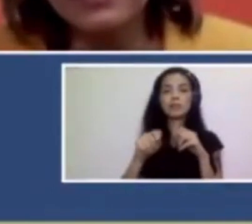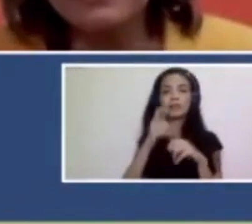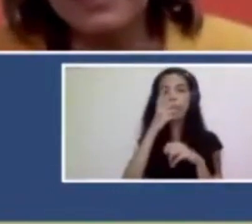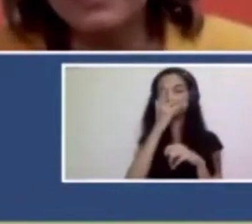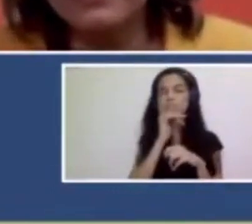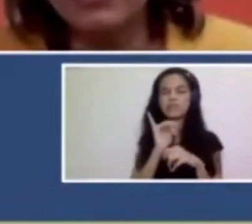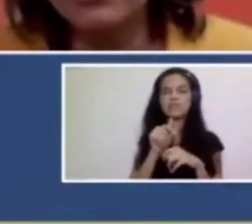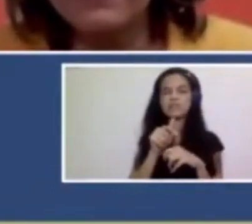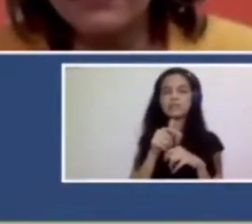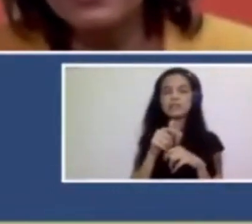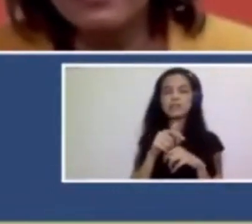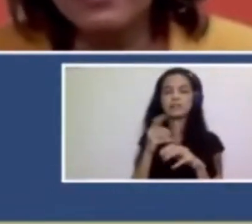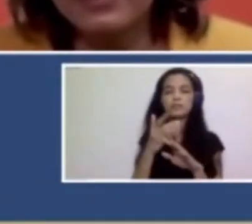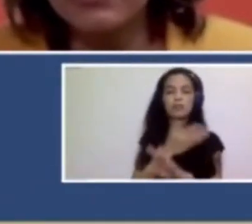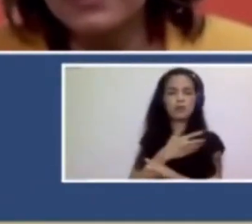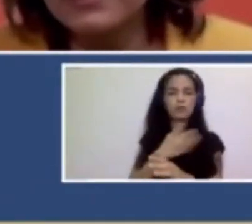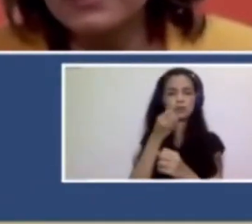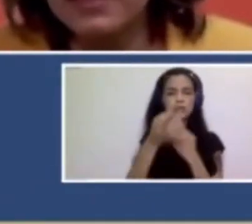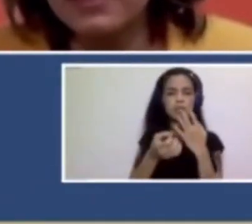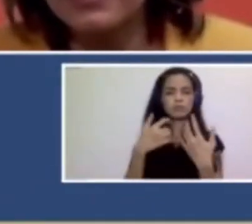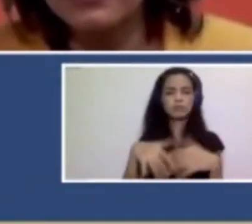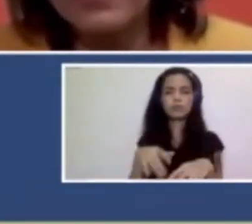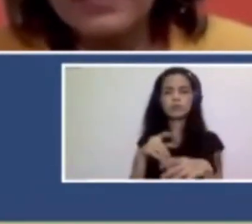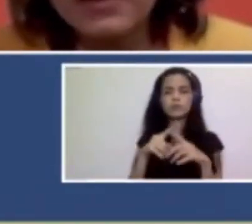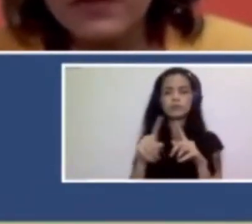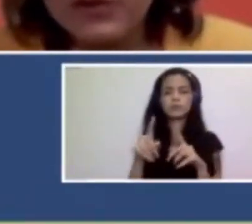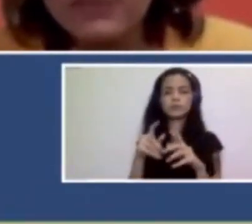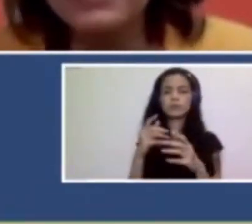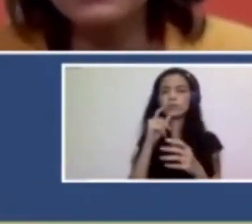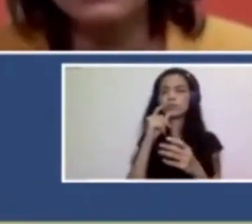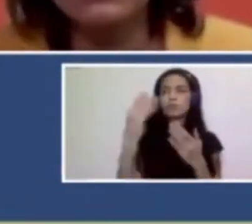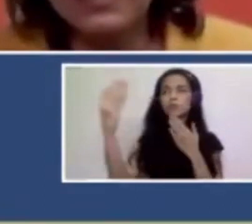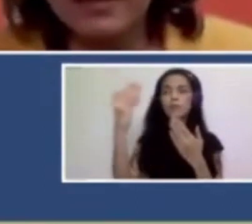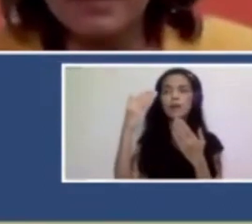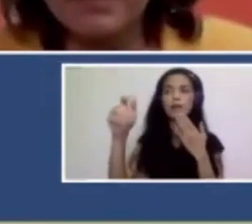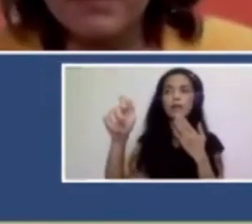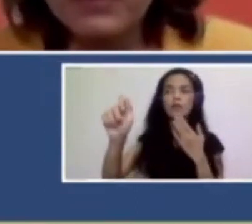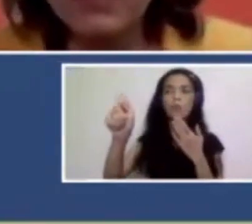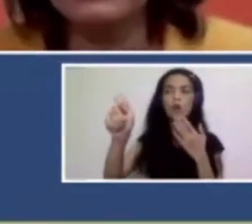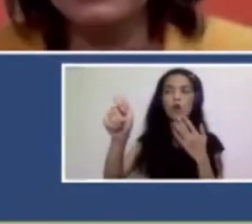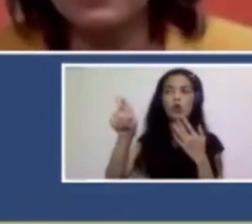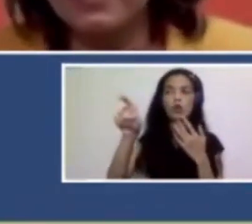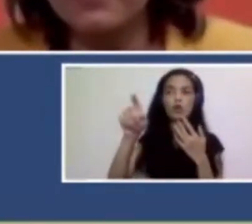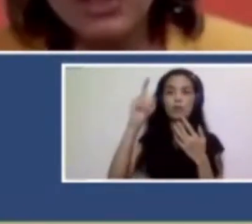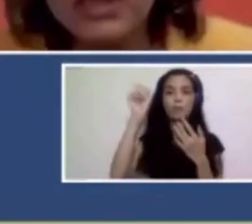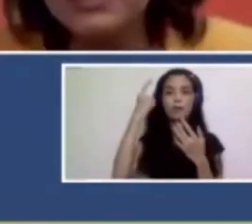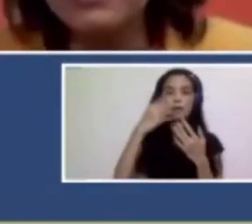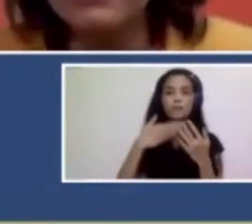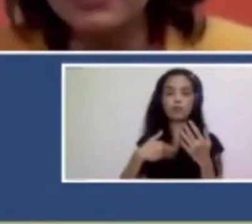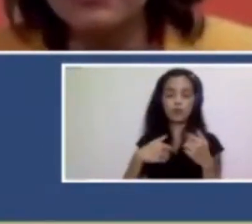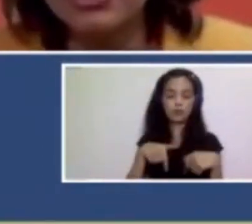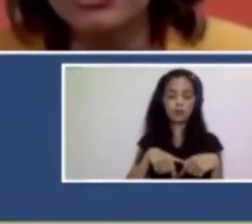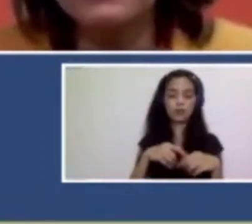one that I told you before, that it was in the comparison of the stoves, it was the best one in the efficiency